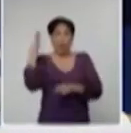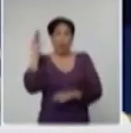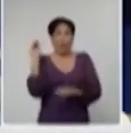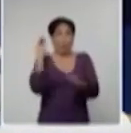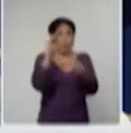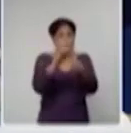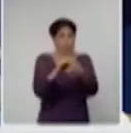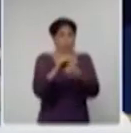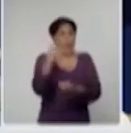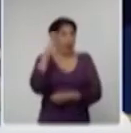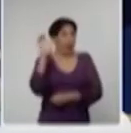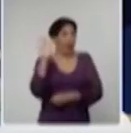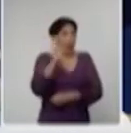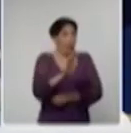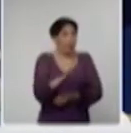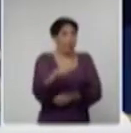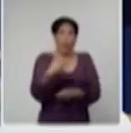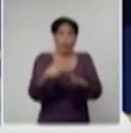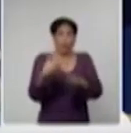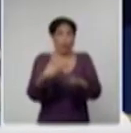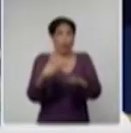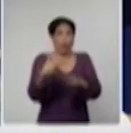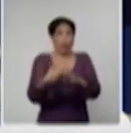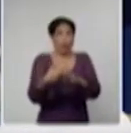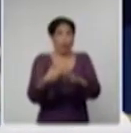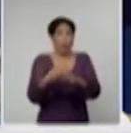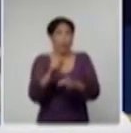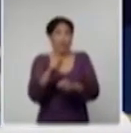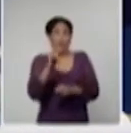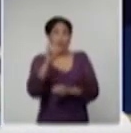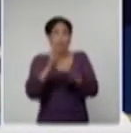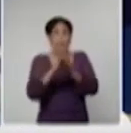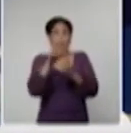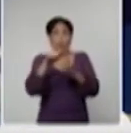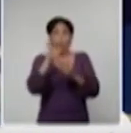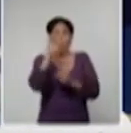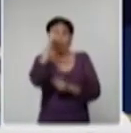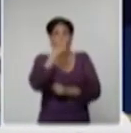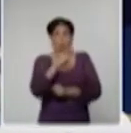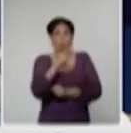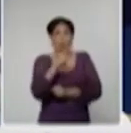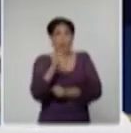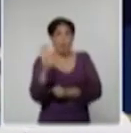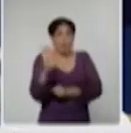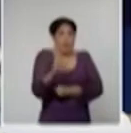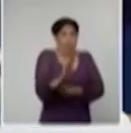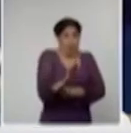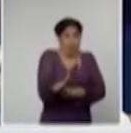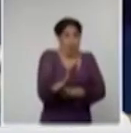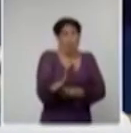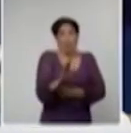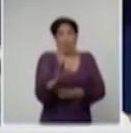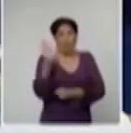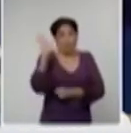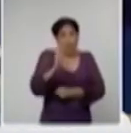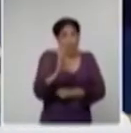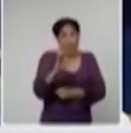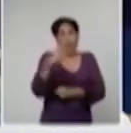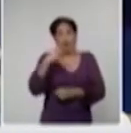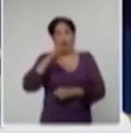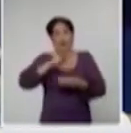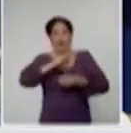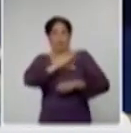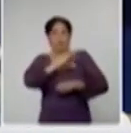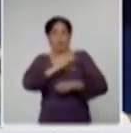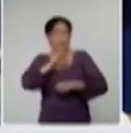Las Tunas province. He is from the Puerto Padre municipality. This case